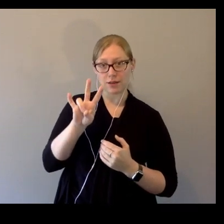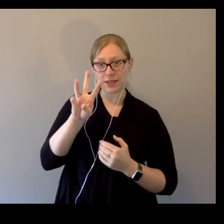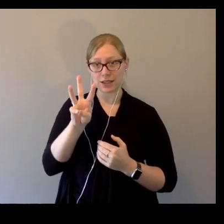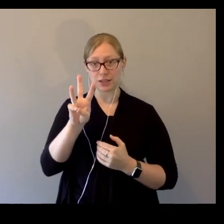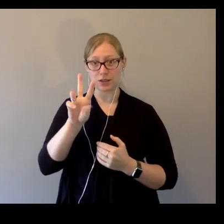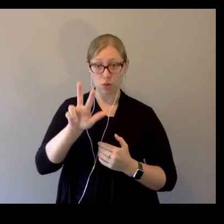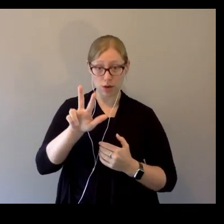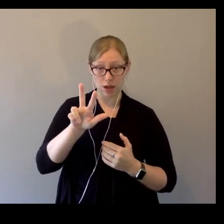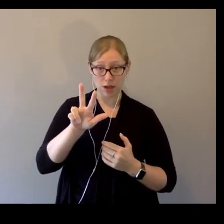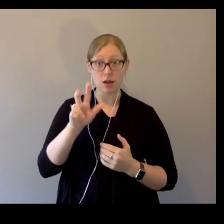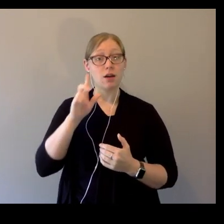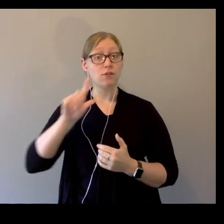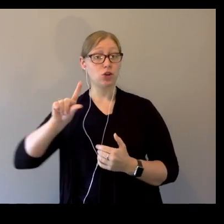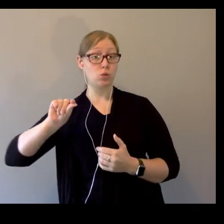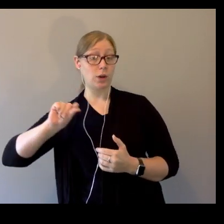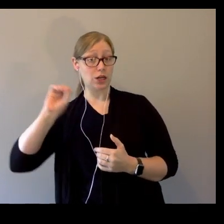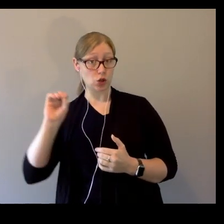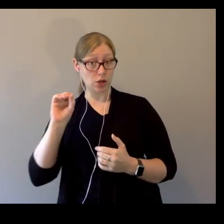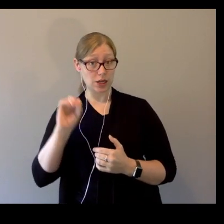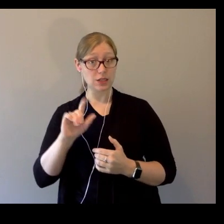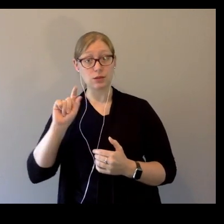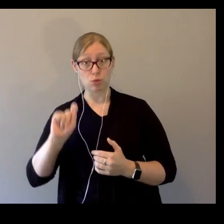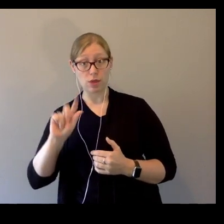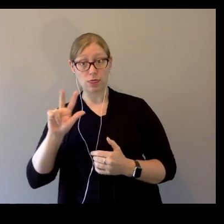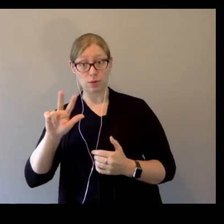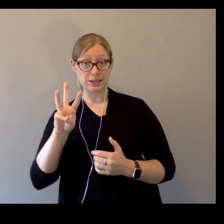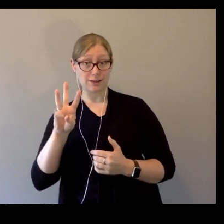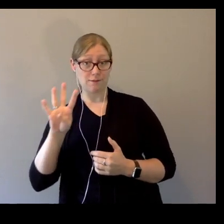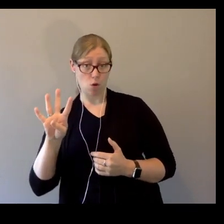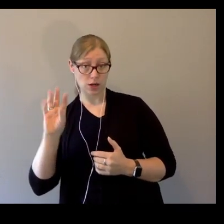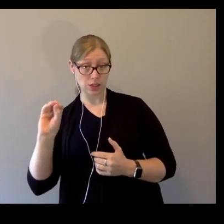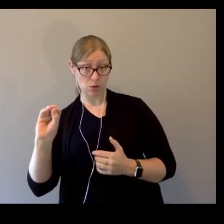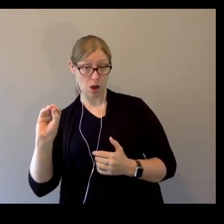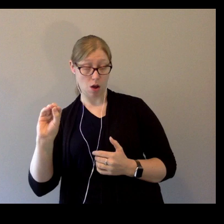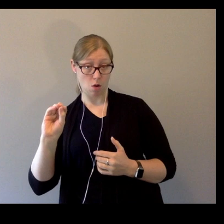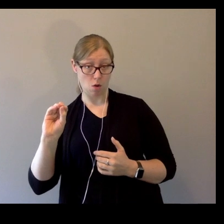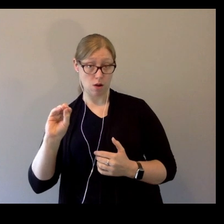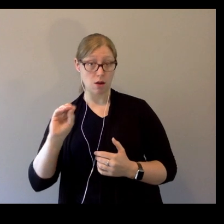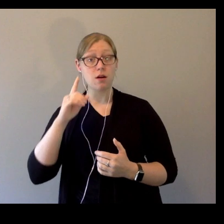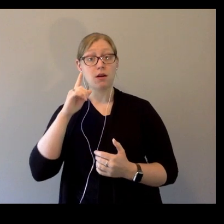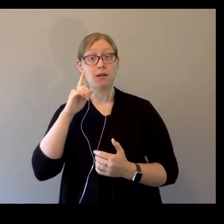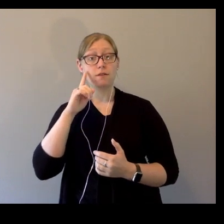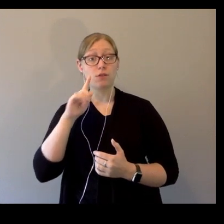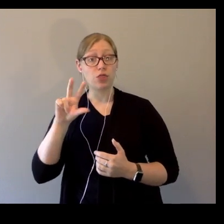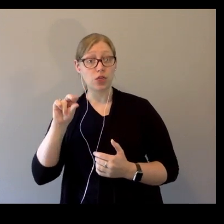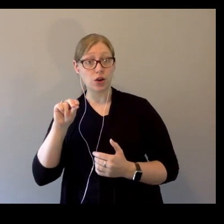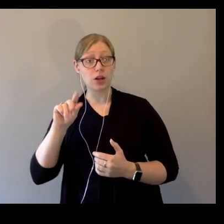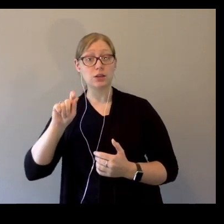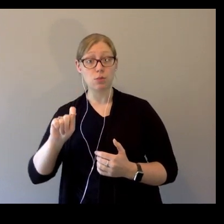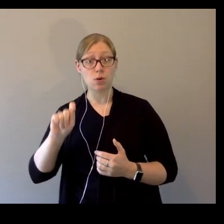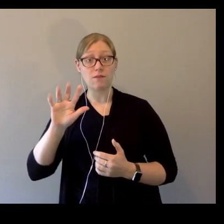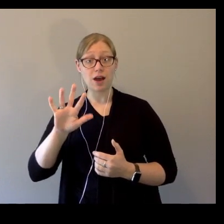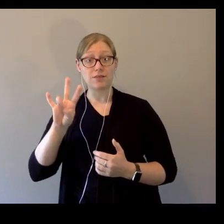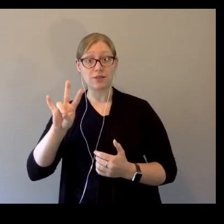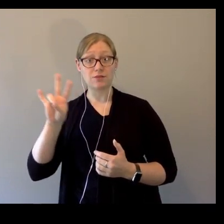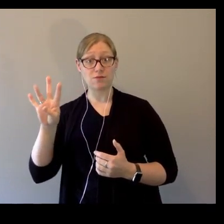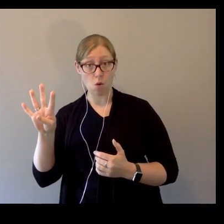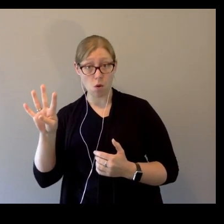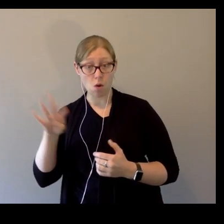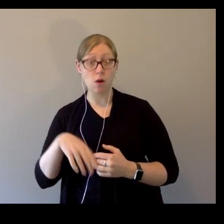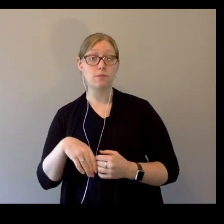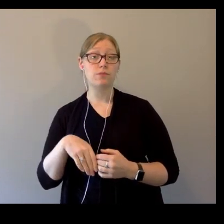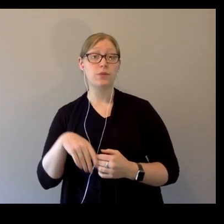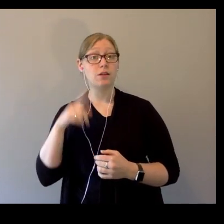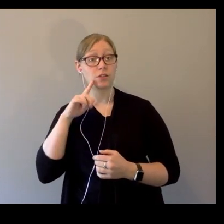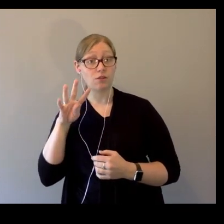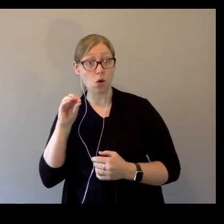0.1763, the tangent of 20 degrees was 0.3640, the tangent of 30, 0.5774,